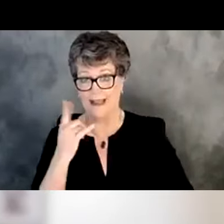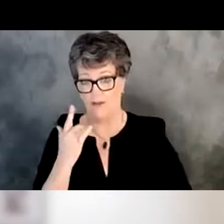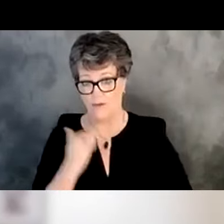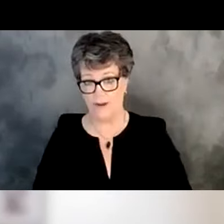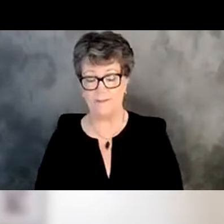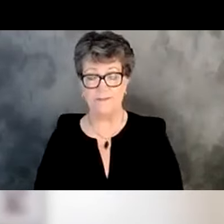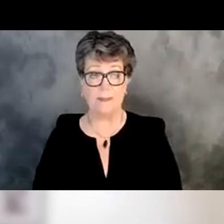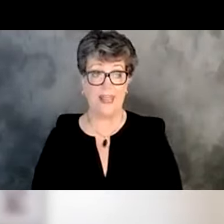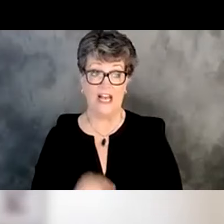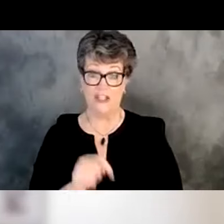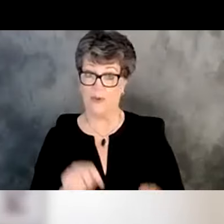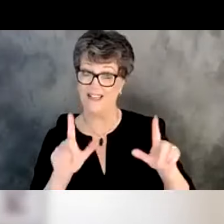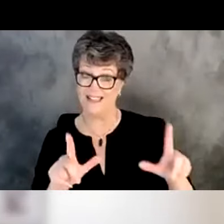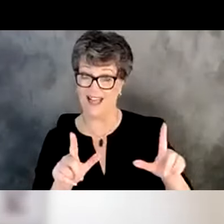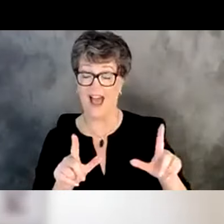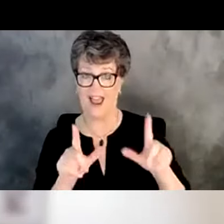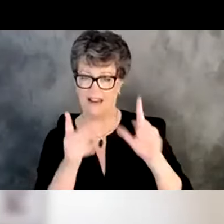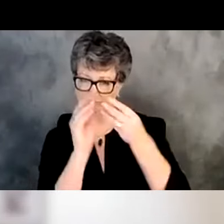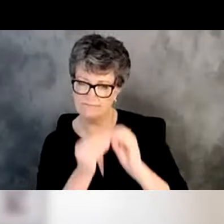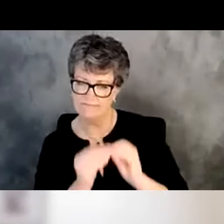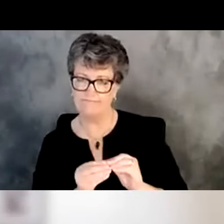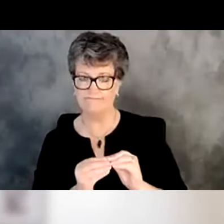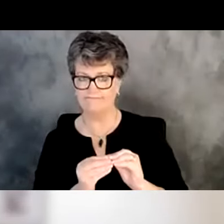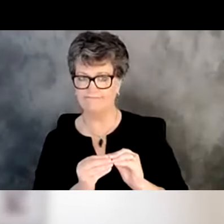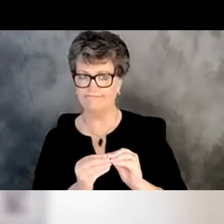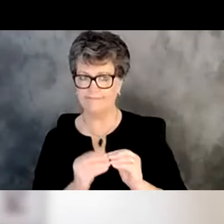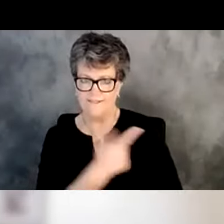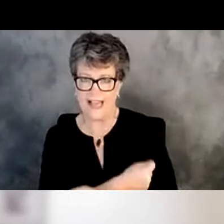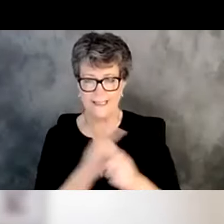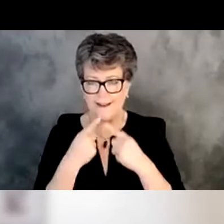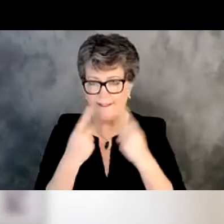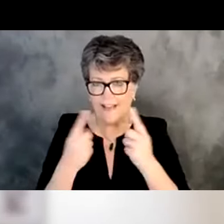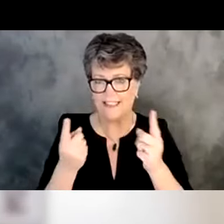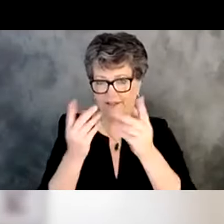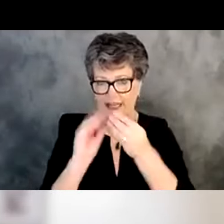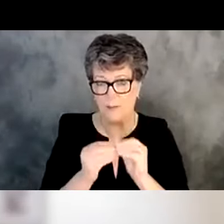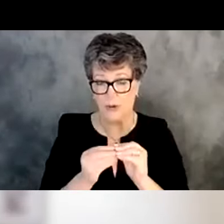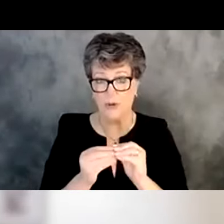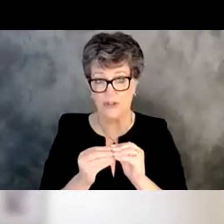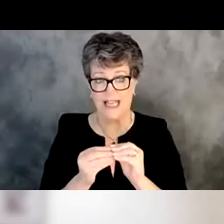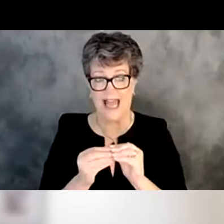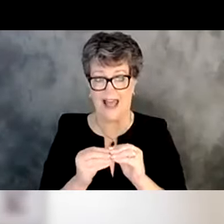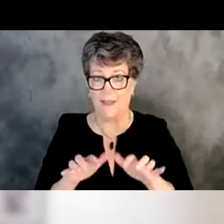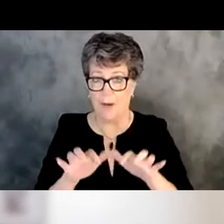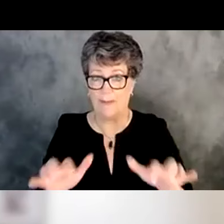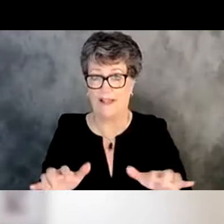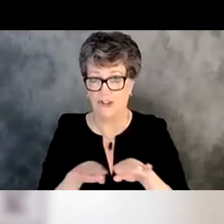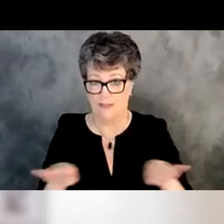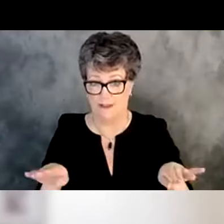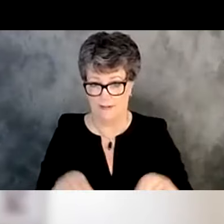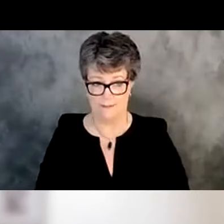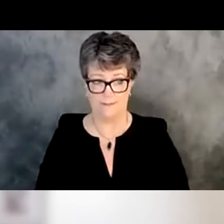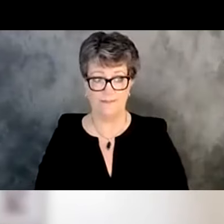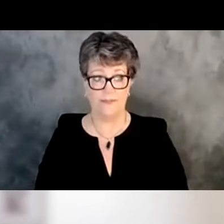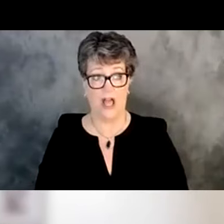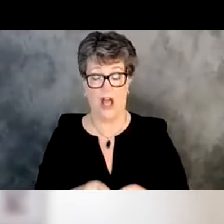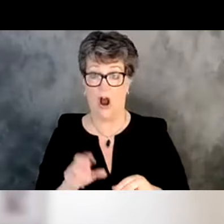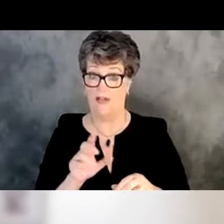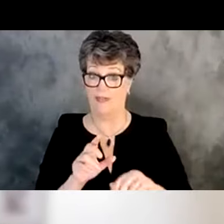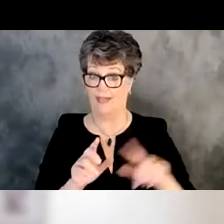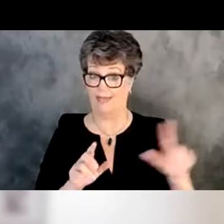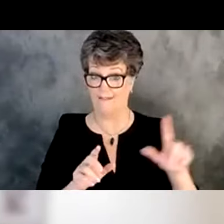So this slide presents some data about how effective the vaccine has been at the population level here in California. The graph on the left